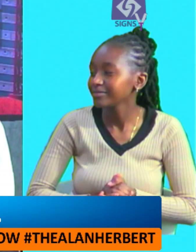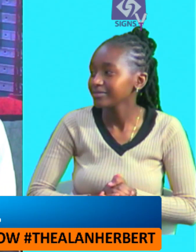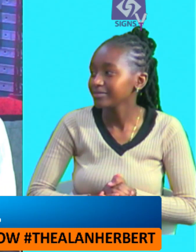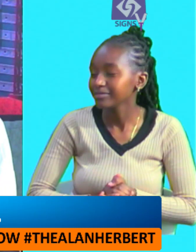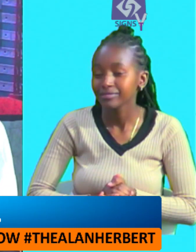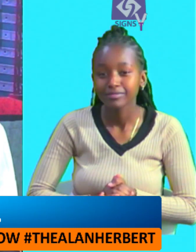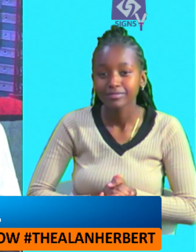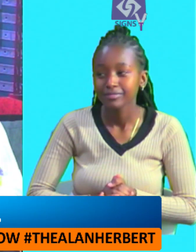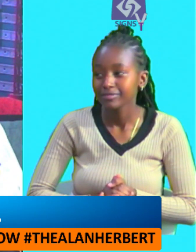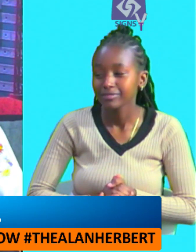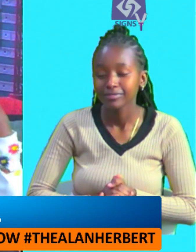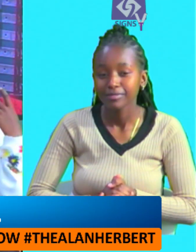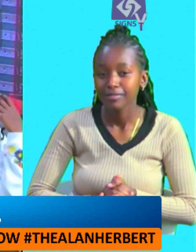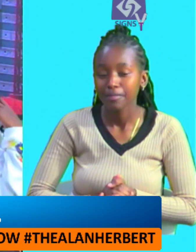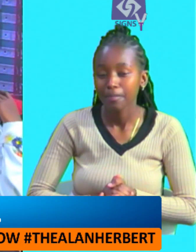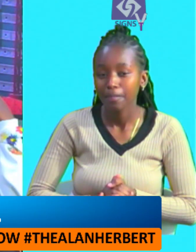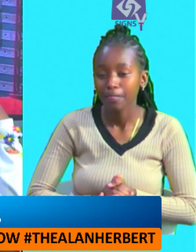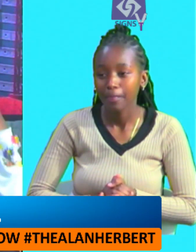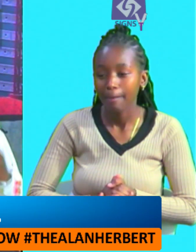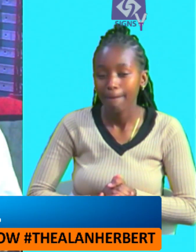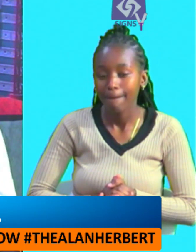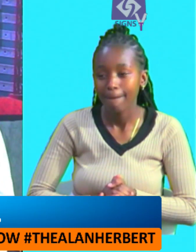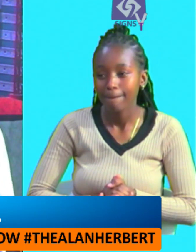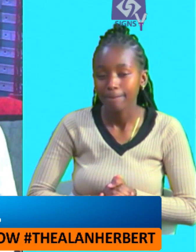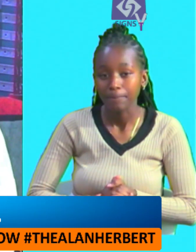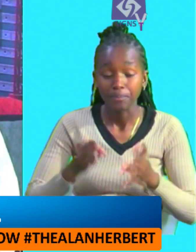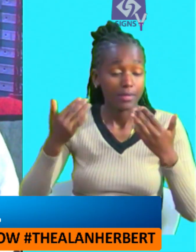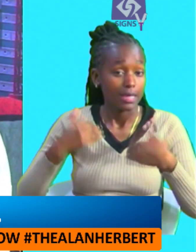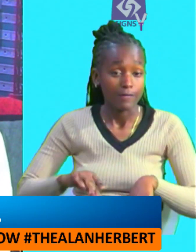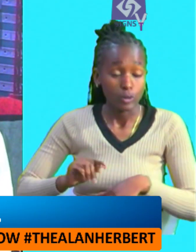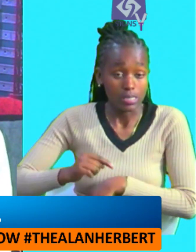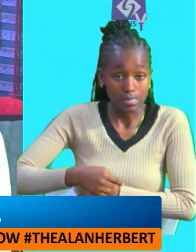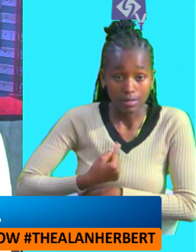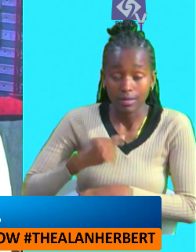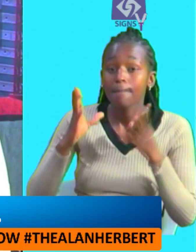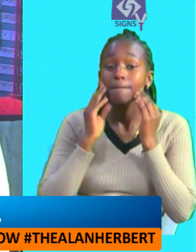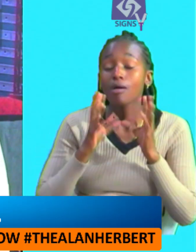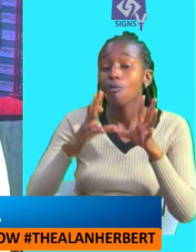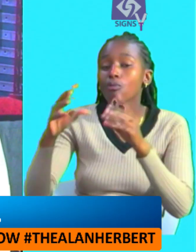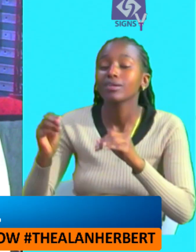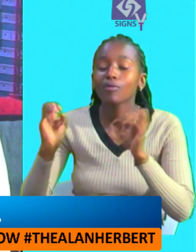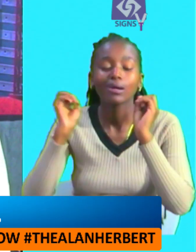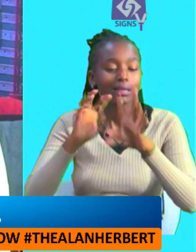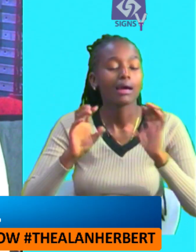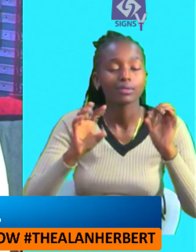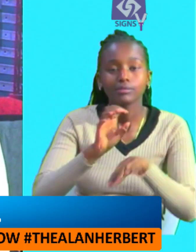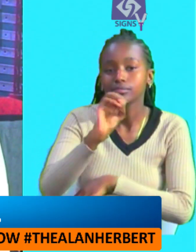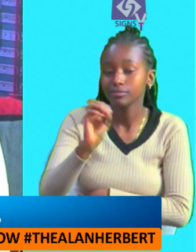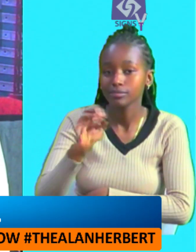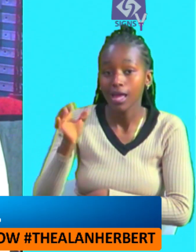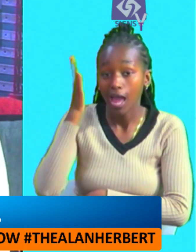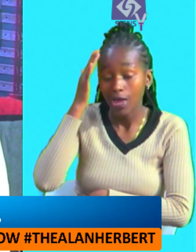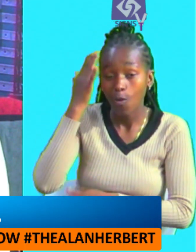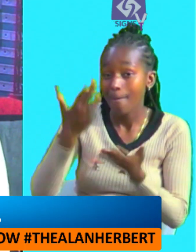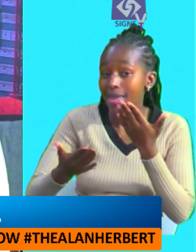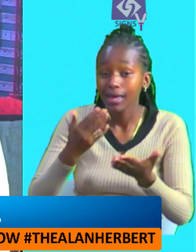enrolled into school, and the first assignment he did was eating dirt. You get? So no matter what, no matter the kind of